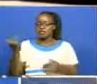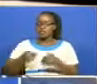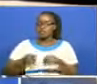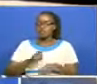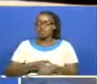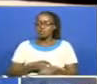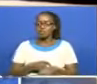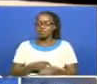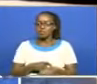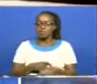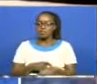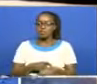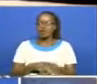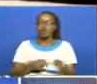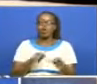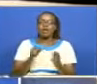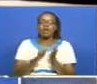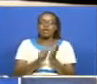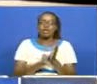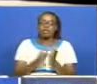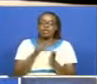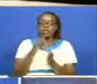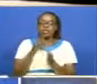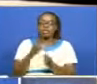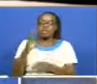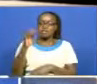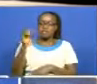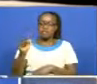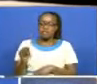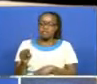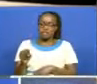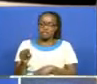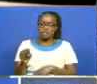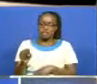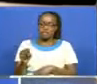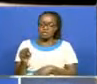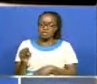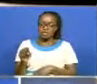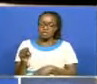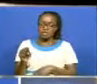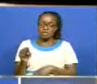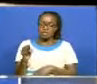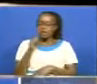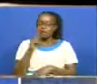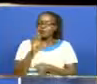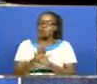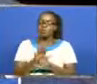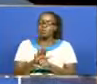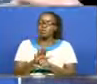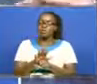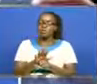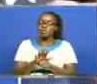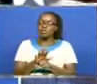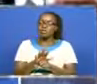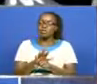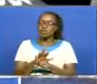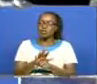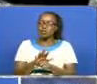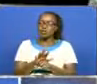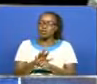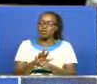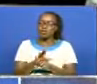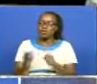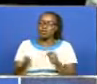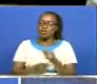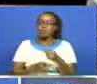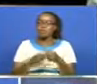his agent was with Kas Hassan Nur is that he promised that by